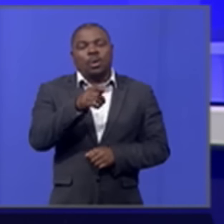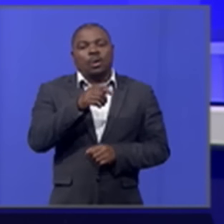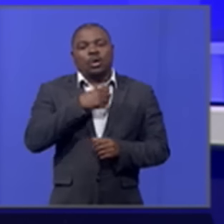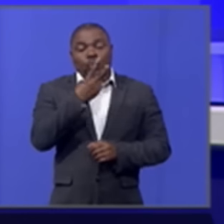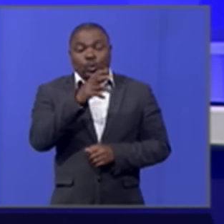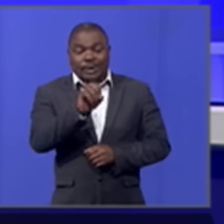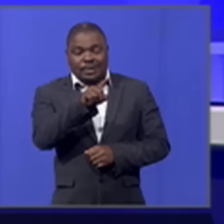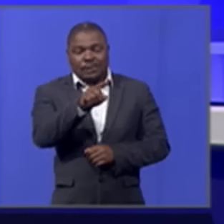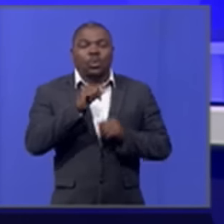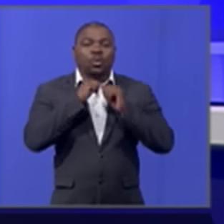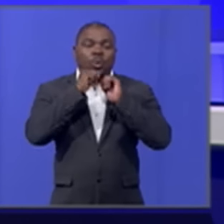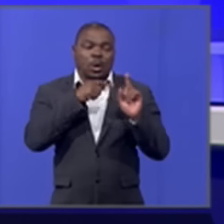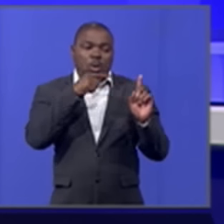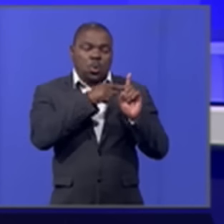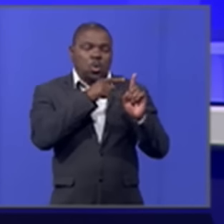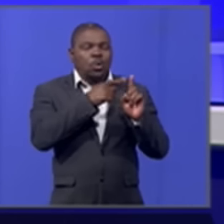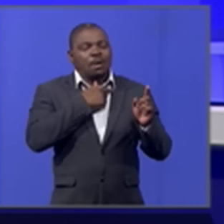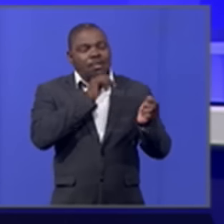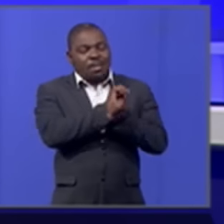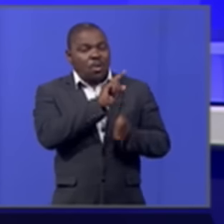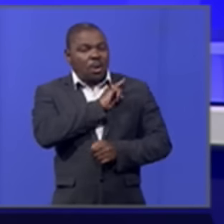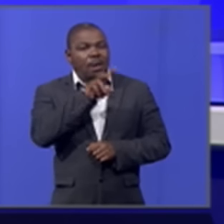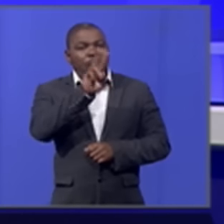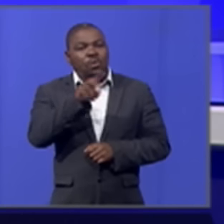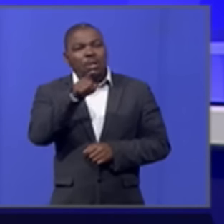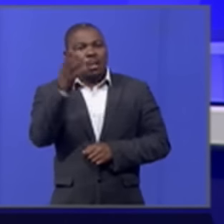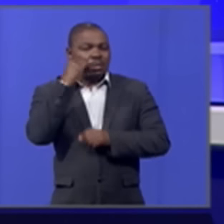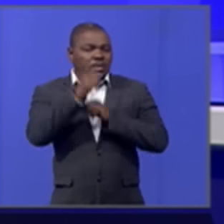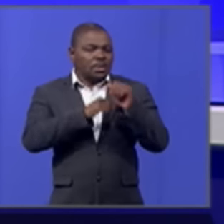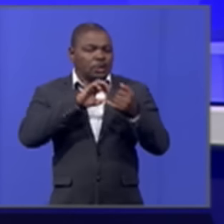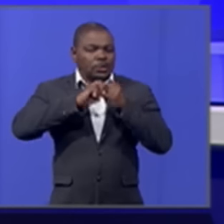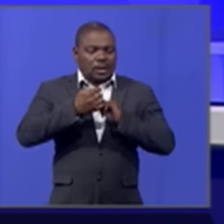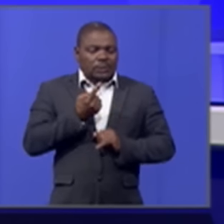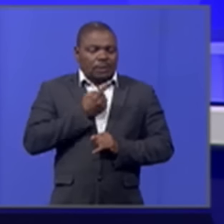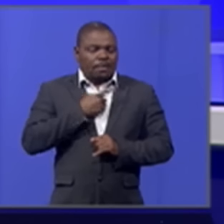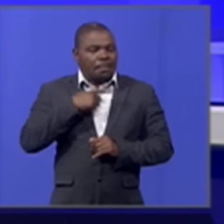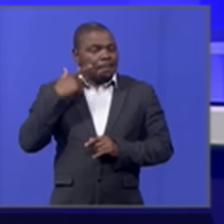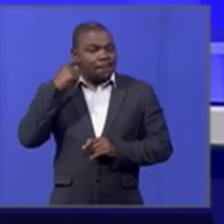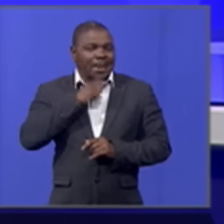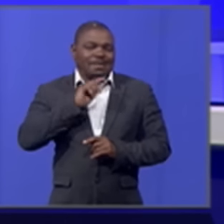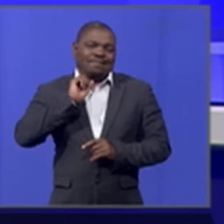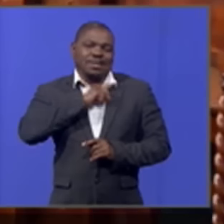rulaganya maiteko a go ipolaya kwa Vosloorus ka Ngwanatsele Ngogola.